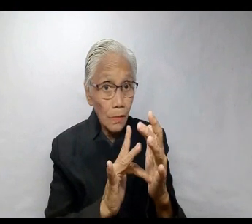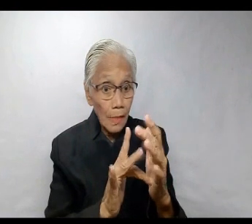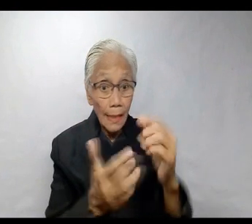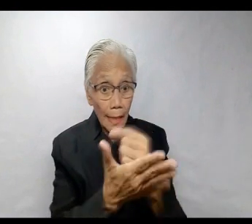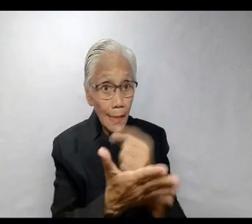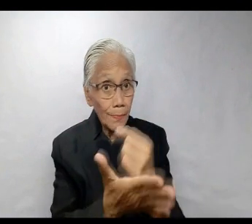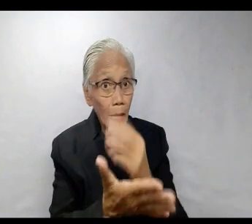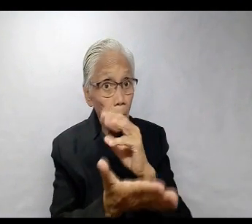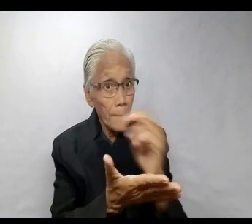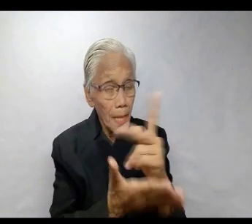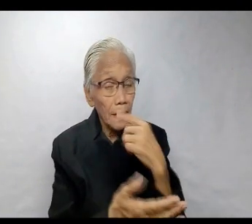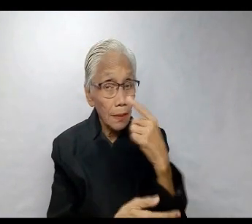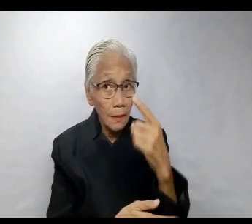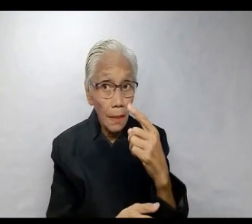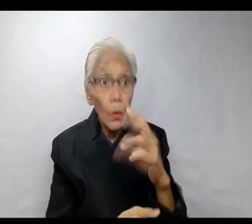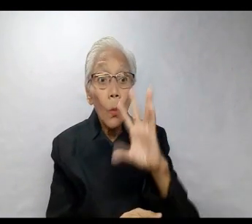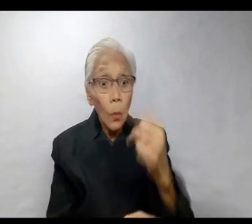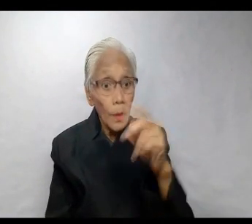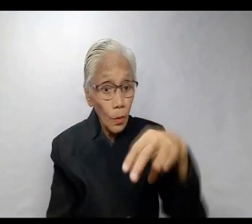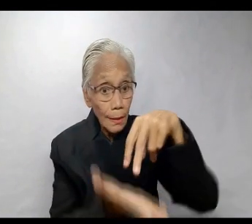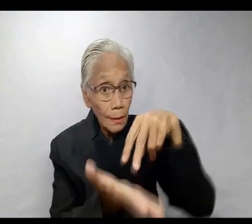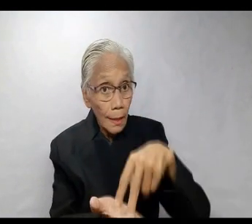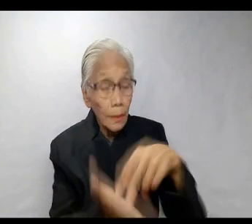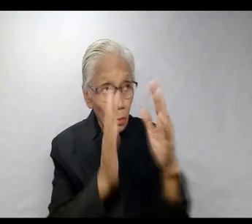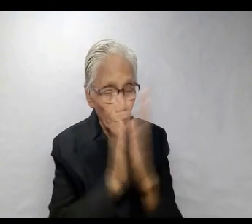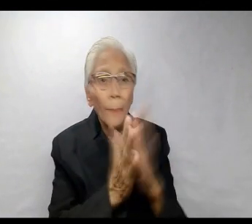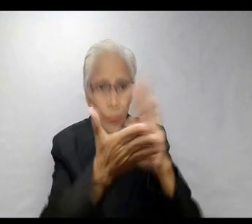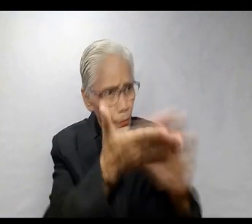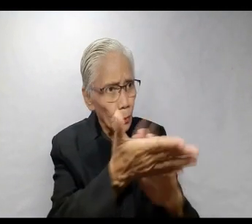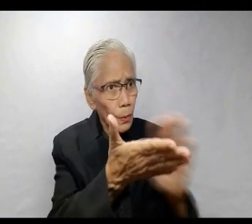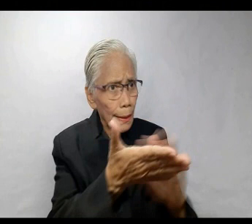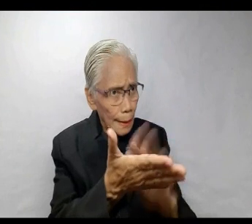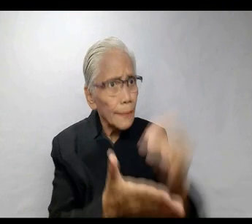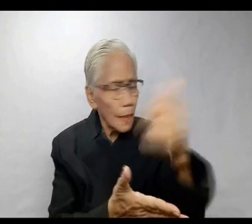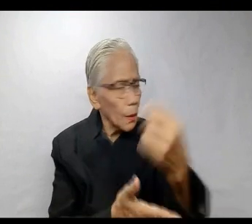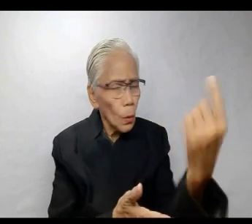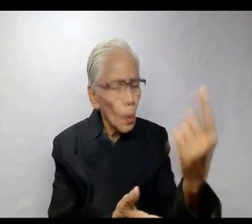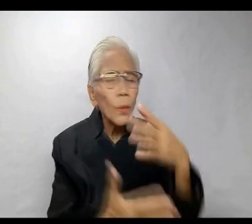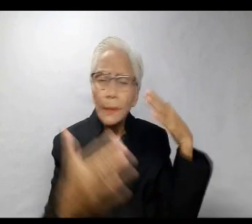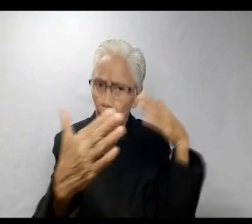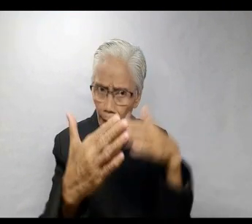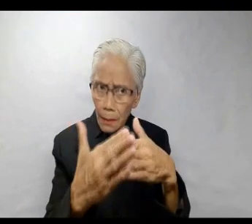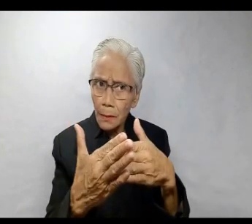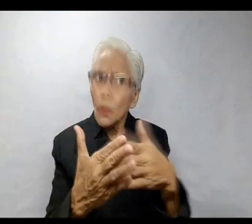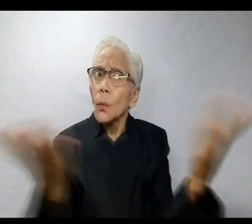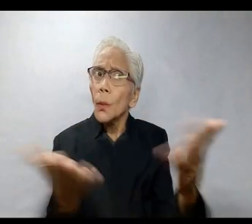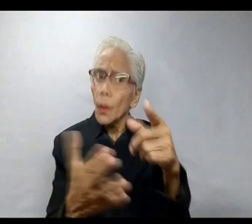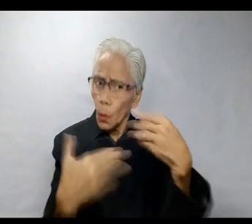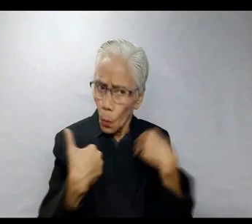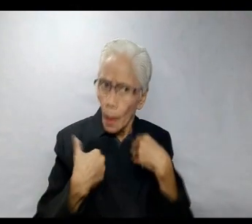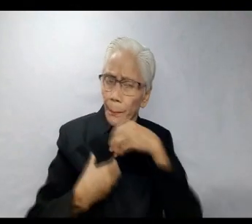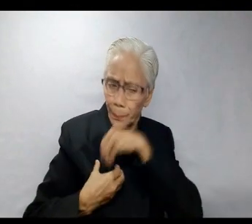in the Gospel of Mark says, when you stand to pray, forgive anyone against you whom you have